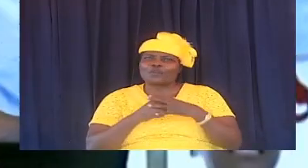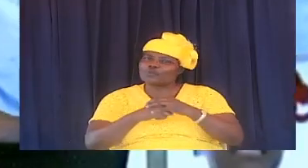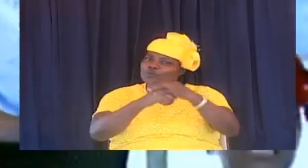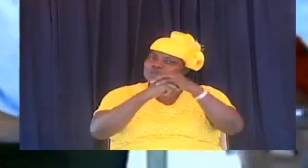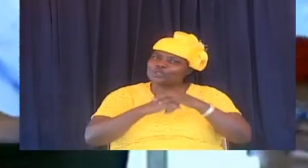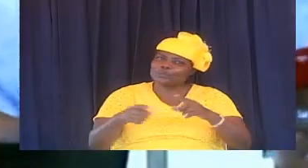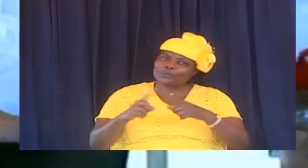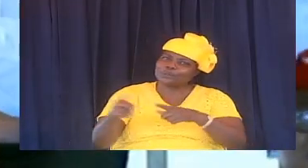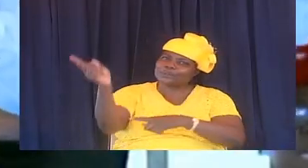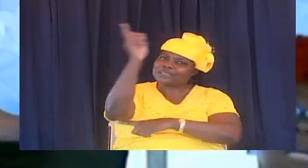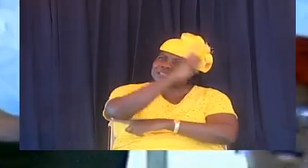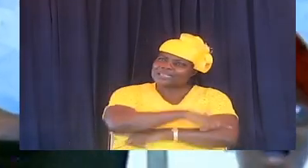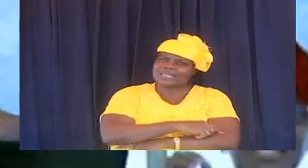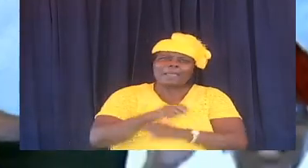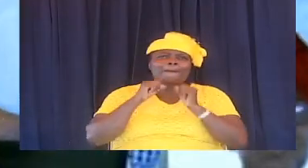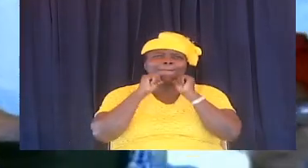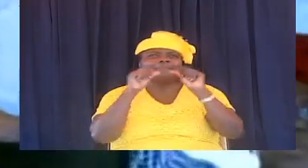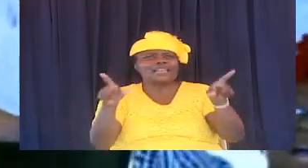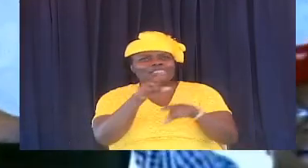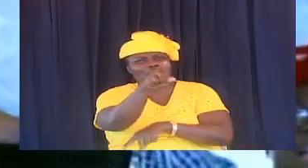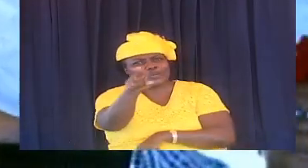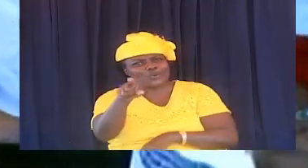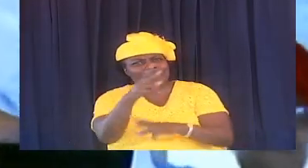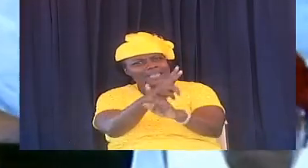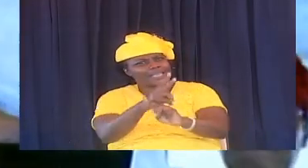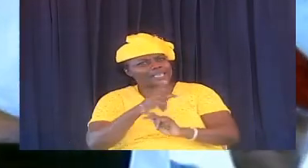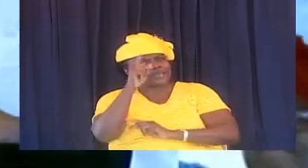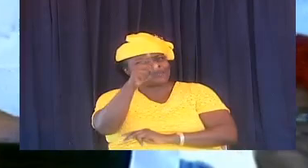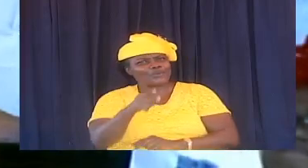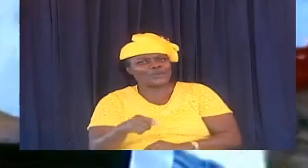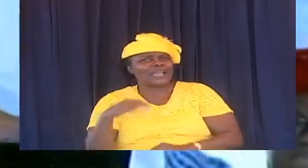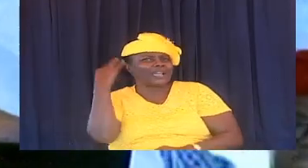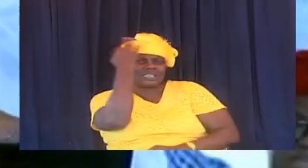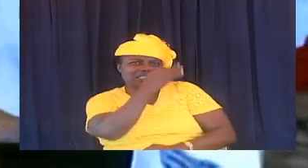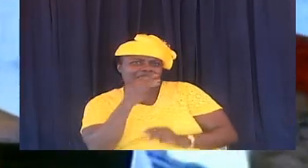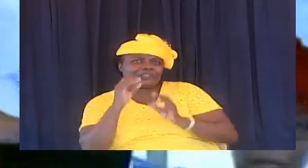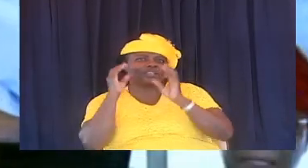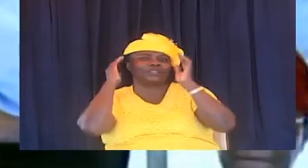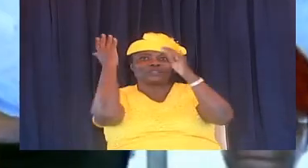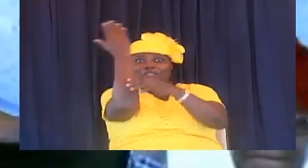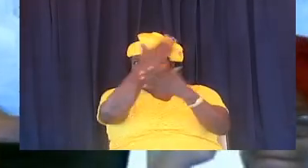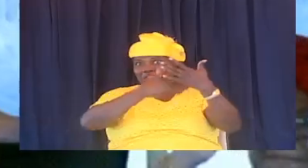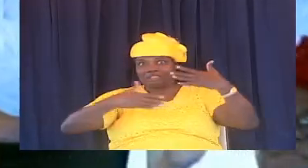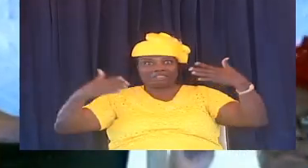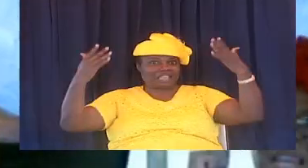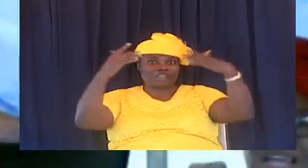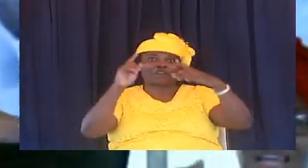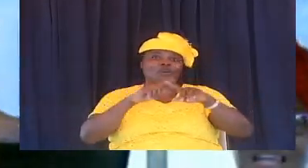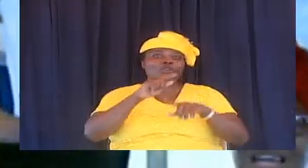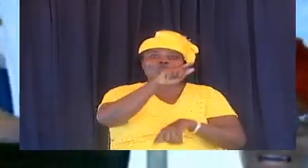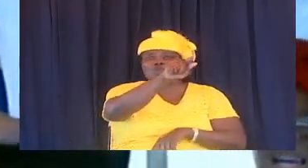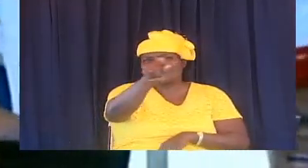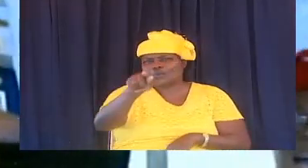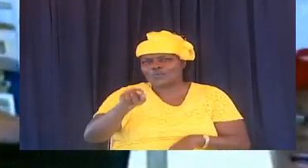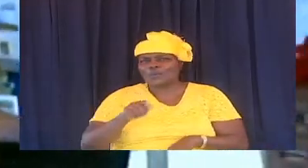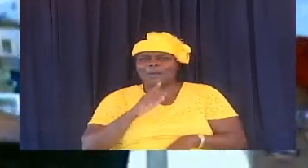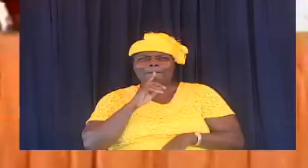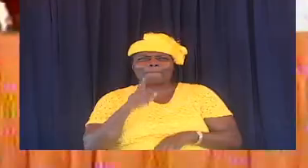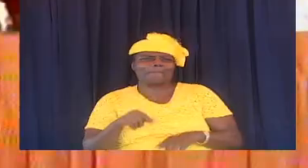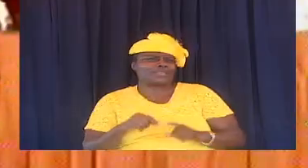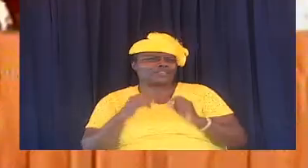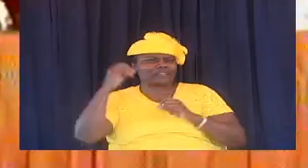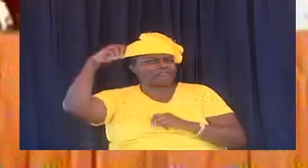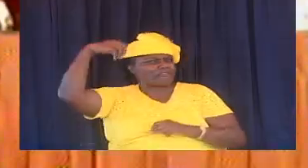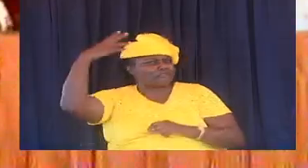bless you. The Lord keep you. The Lord make his face to shine upon you and be gracious to you. Is there a visitor in the